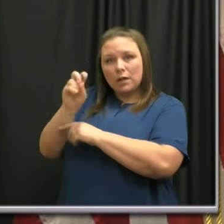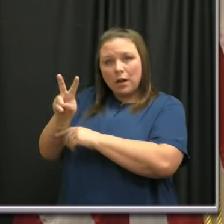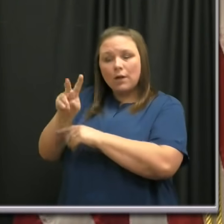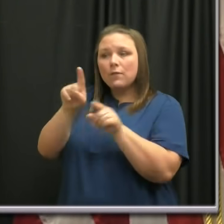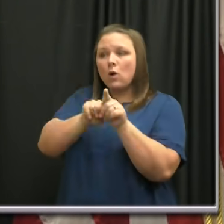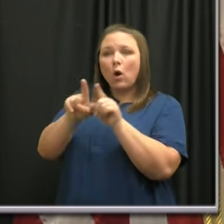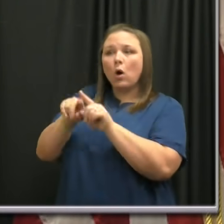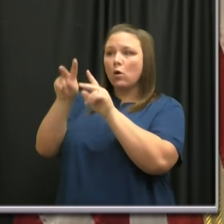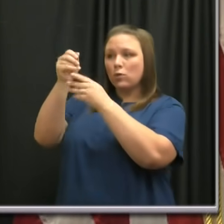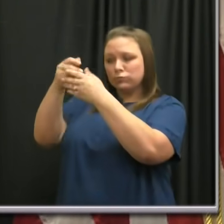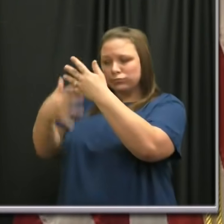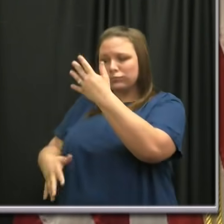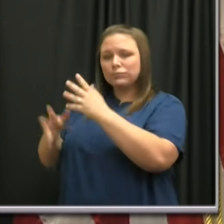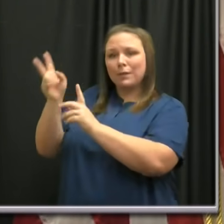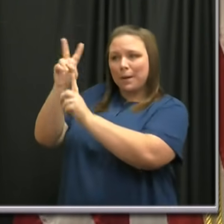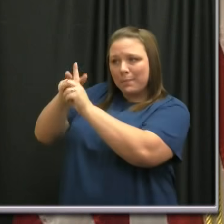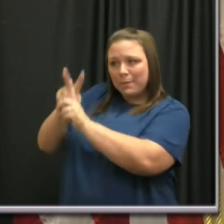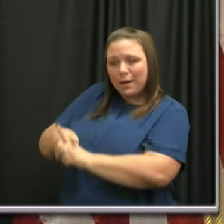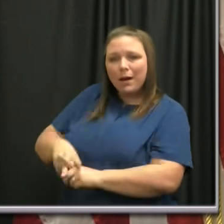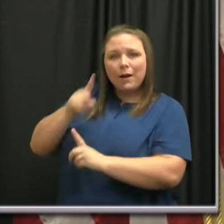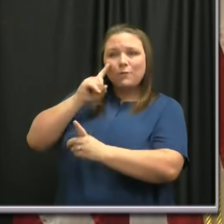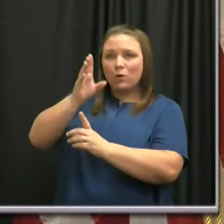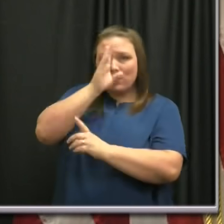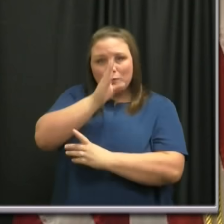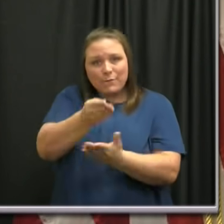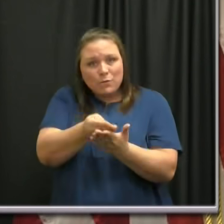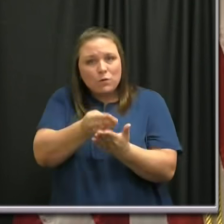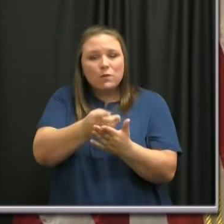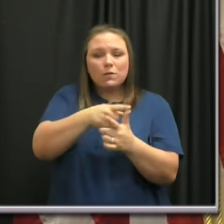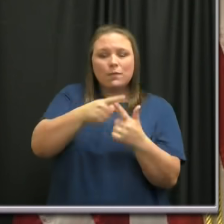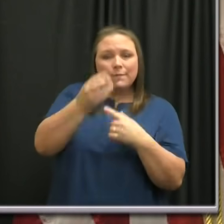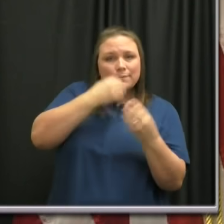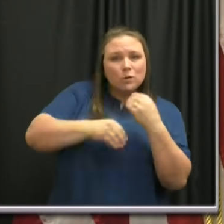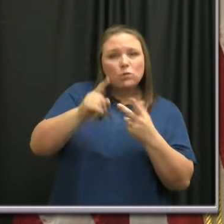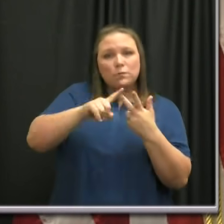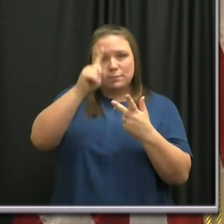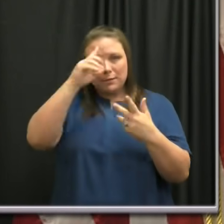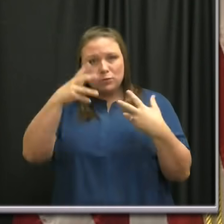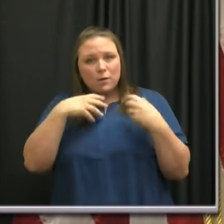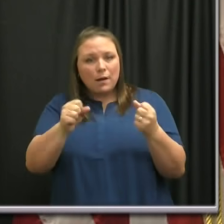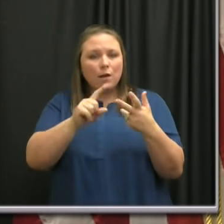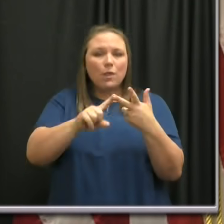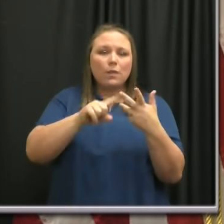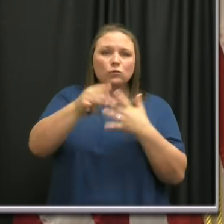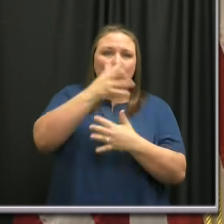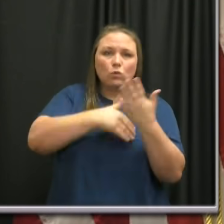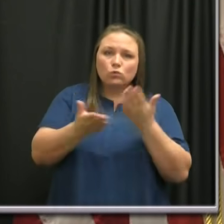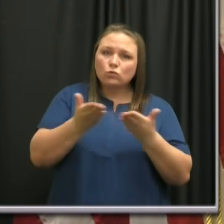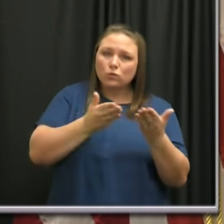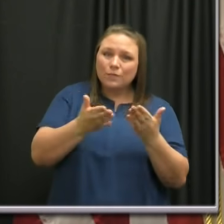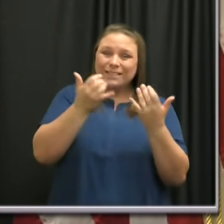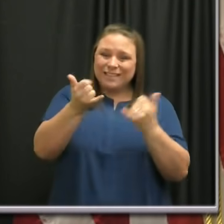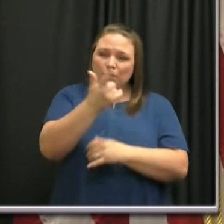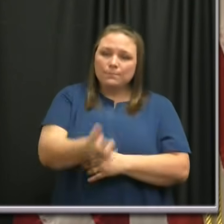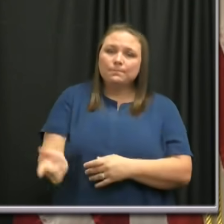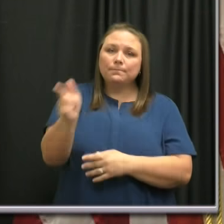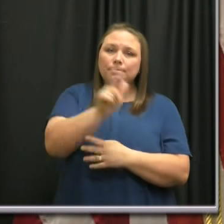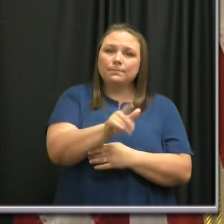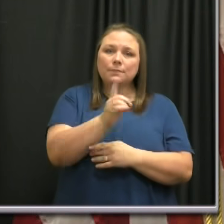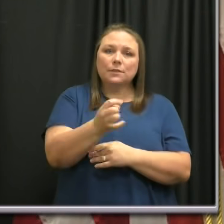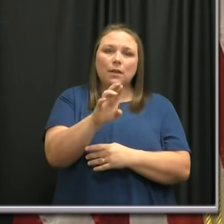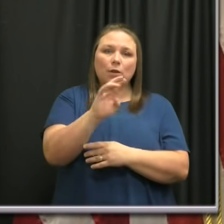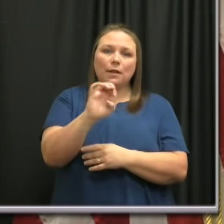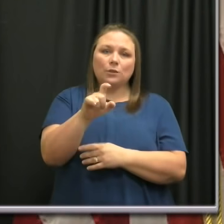the website to learn how to obtain direct financial, food, mental health, and social service assistance. And now I'll turn it over to Dr.